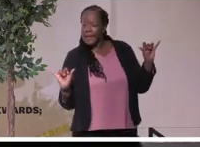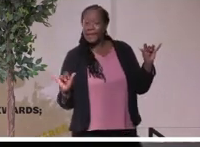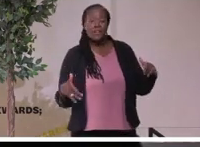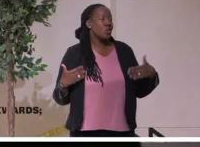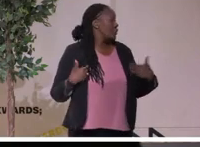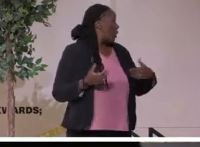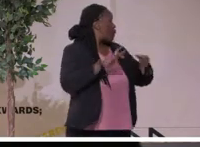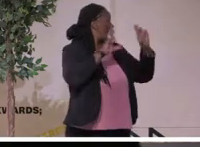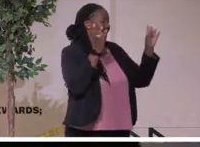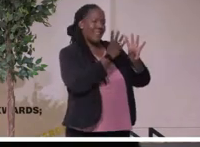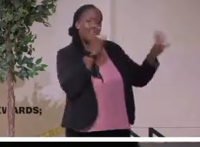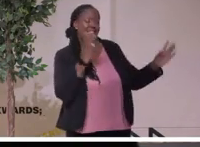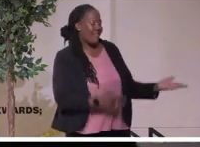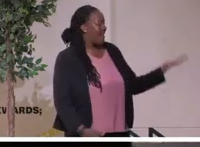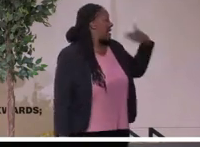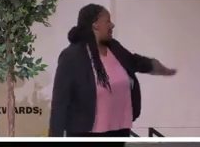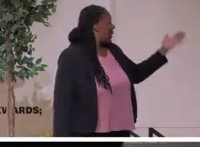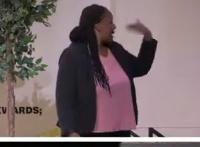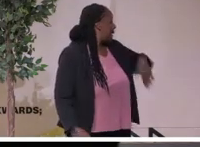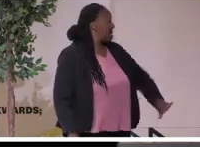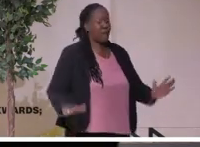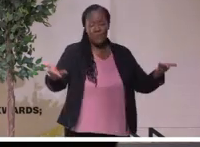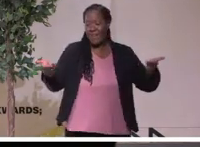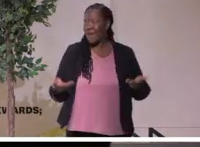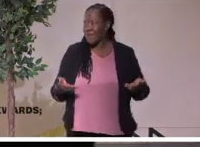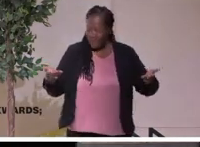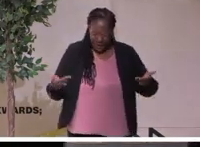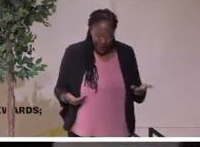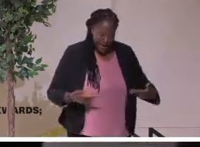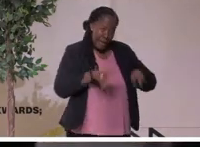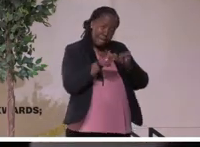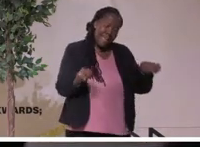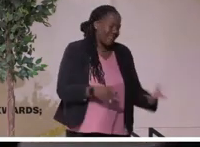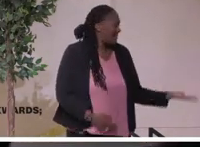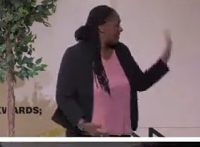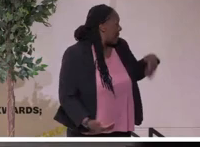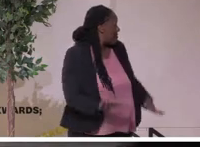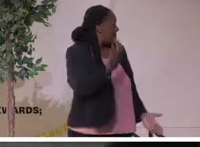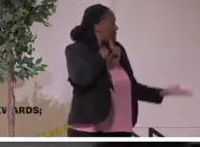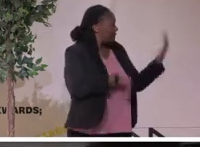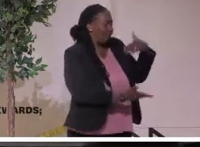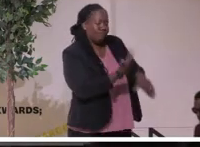up. Come on to the stage. Give them a welcome. Give them clap it up, a clap it welcome. Up.